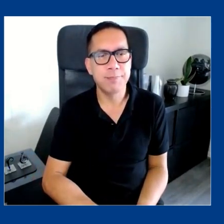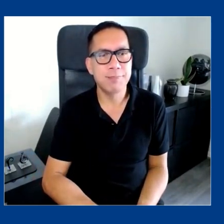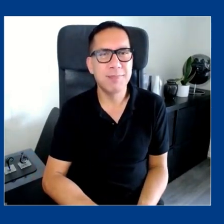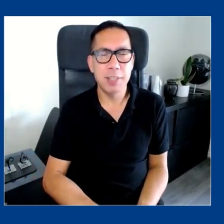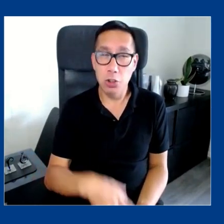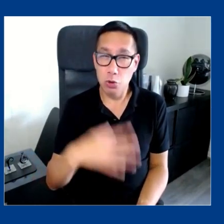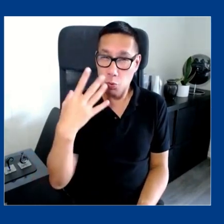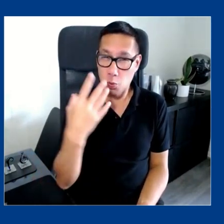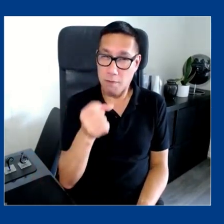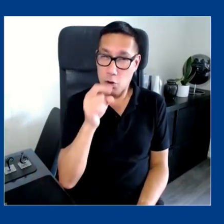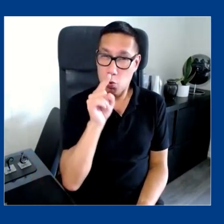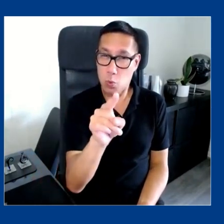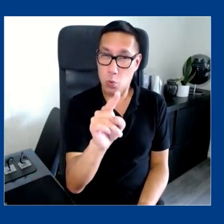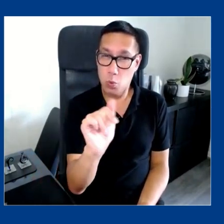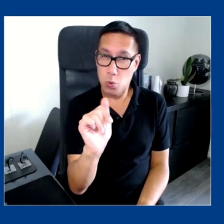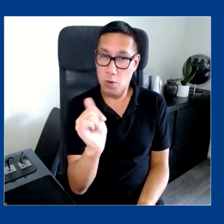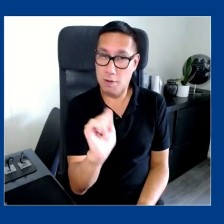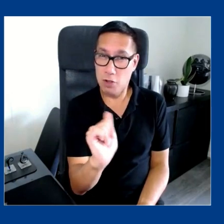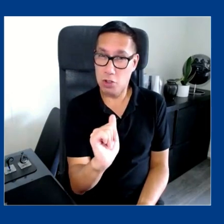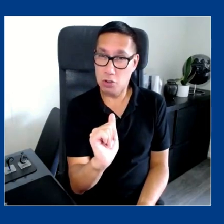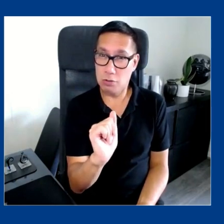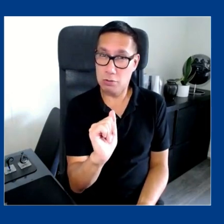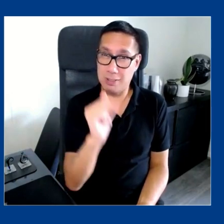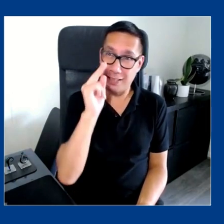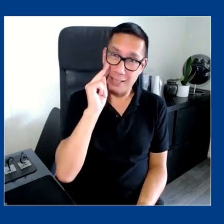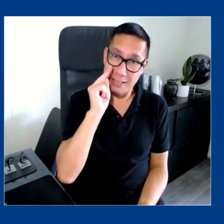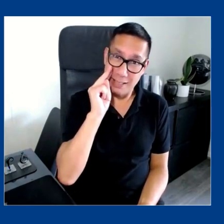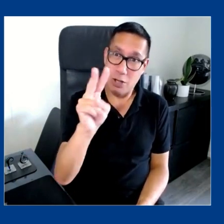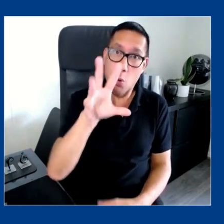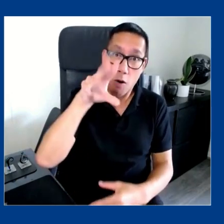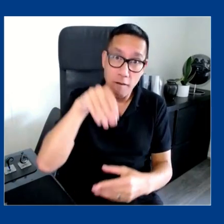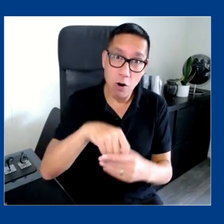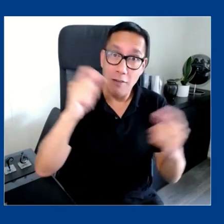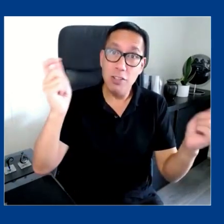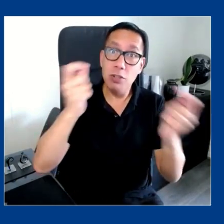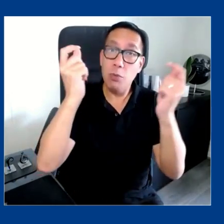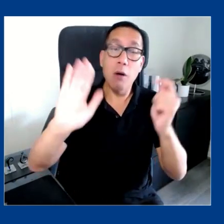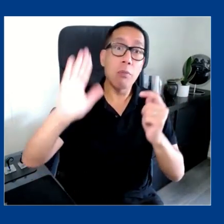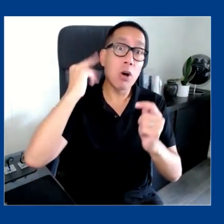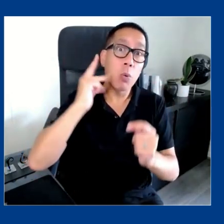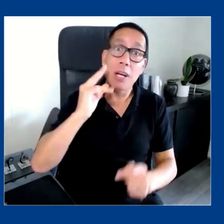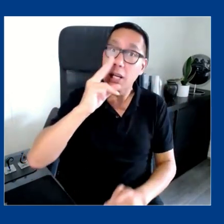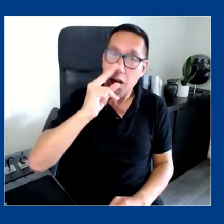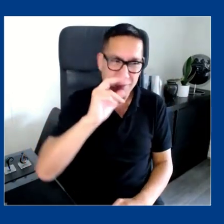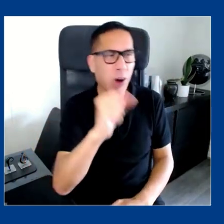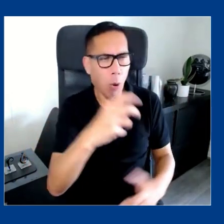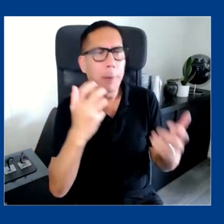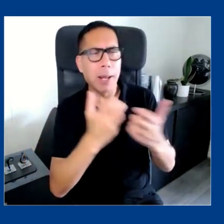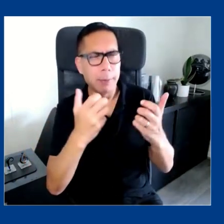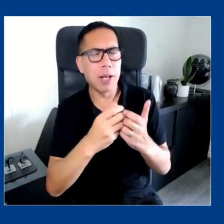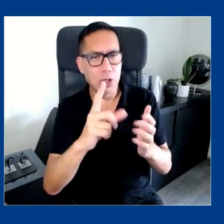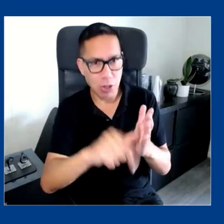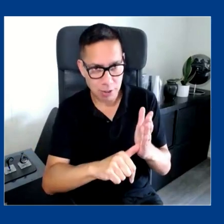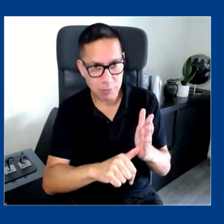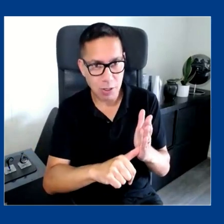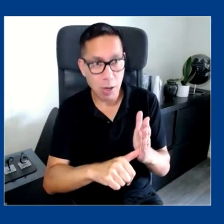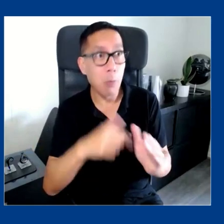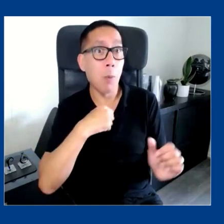to one of these ceremonies before in your childhood? Oh, many times. It was much better than this. It